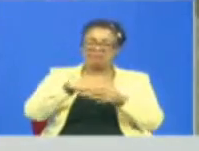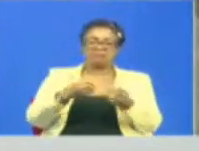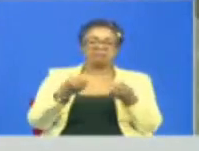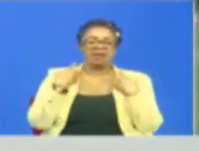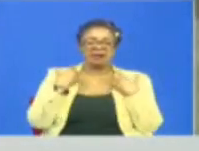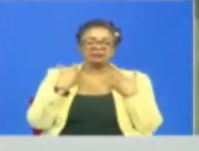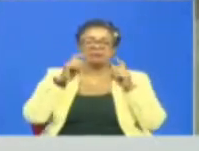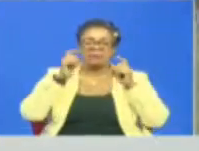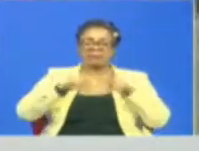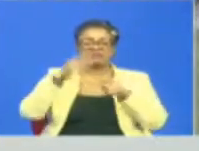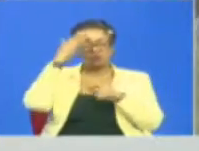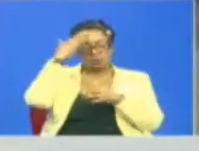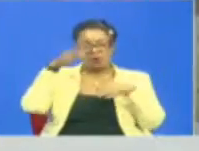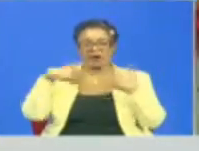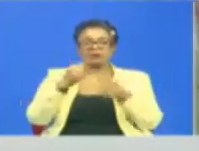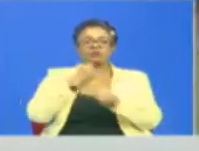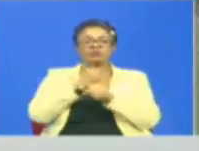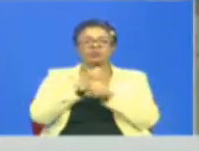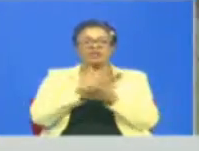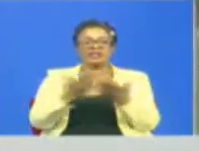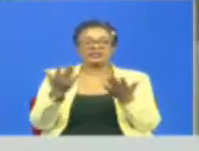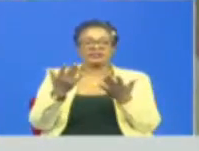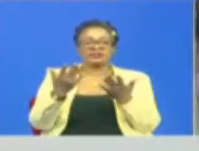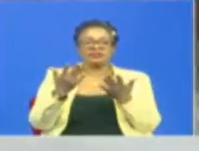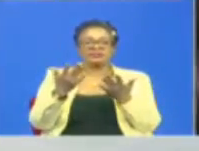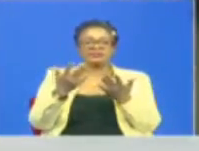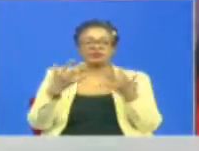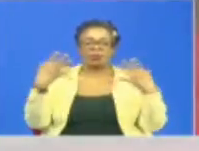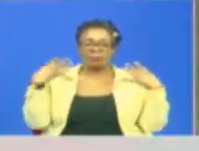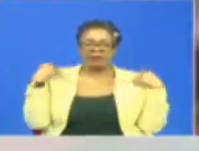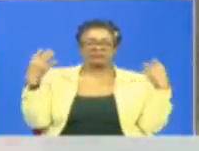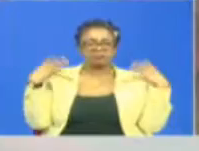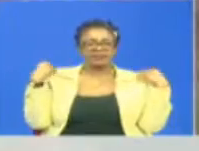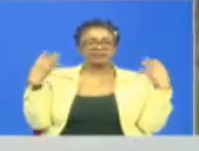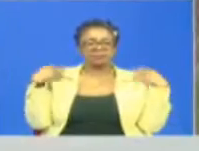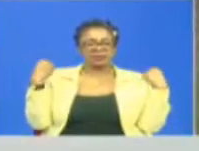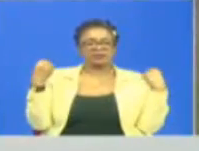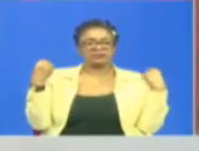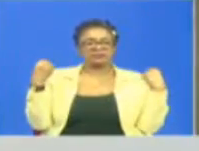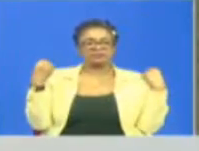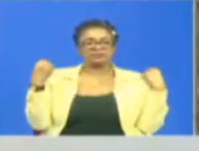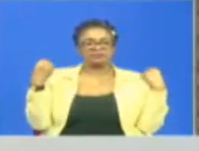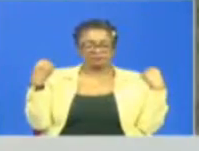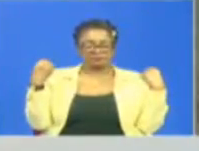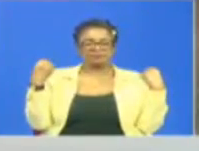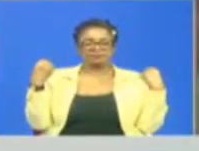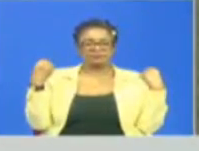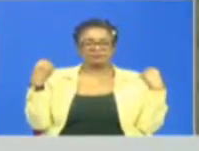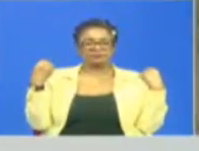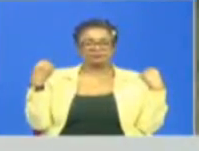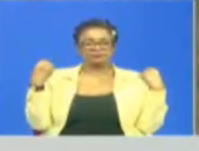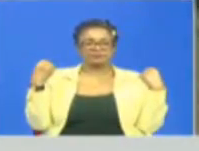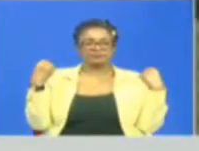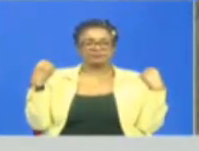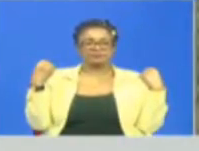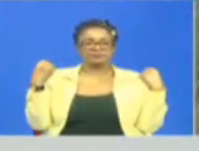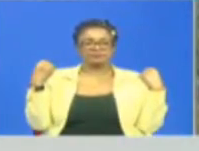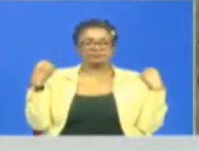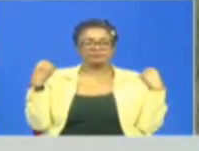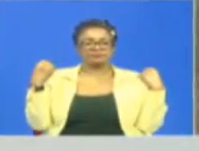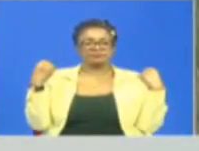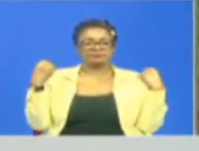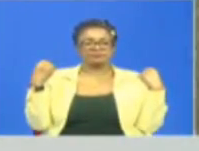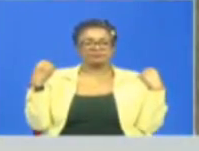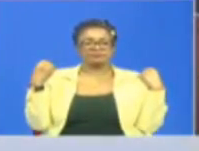kufanya. Na kama mmoja wapo ni kuweza kufanya mazoezi. Yeah, kukaa vizuri, lifestyle mzuri. Right